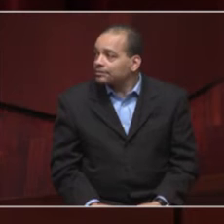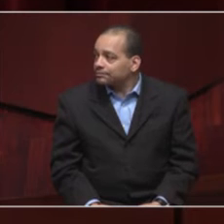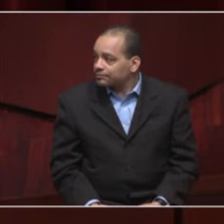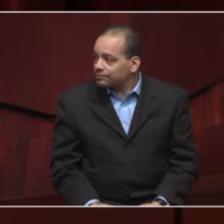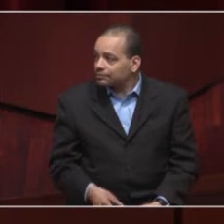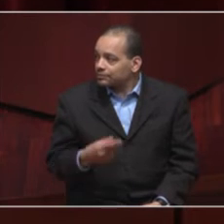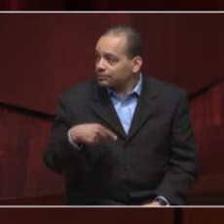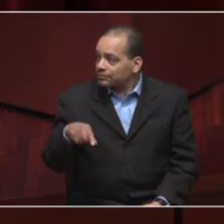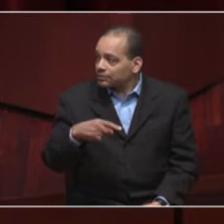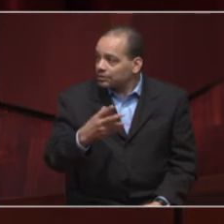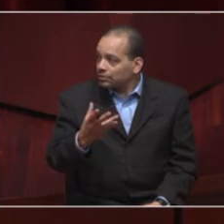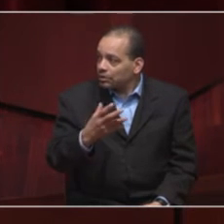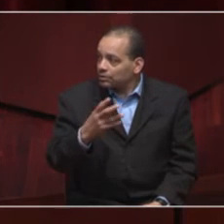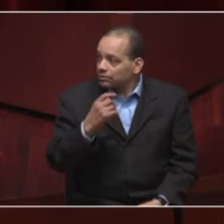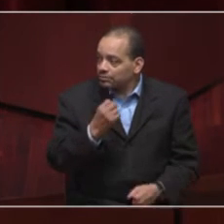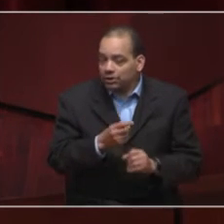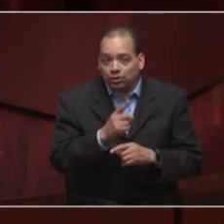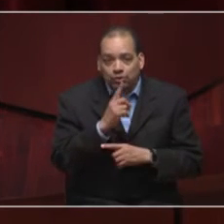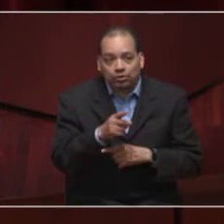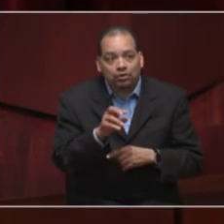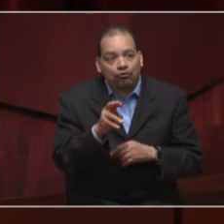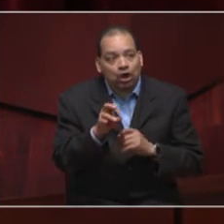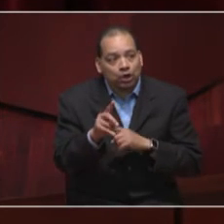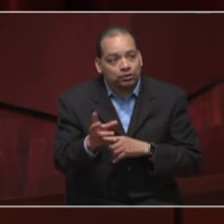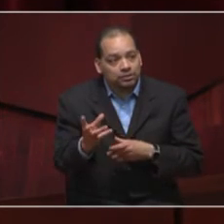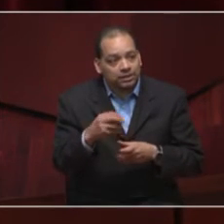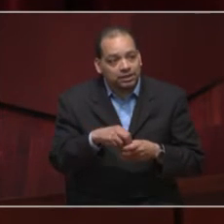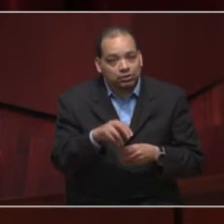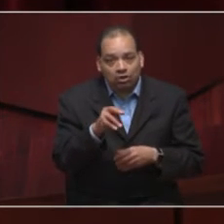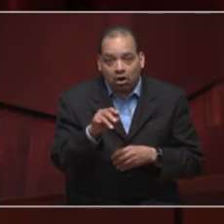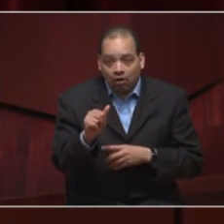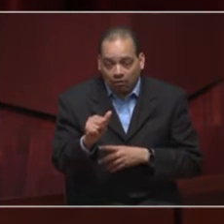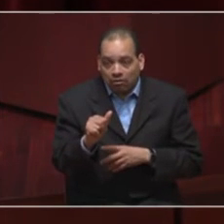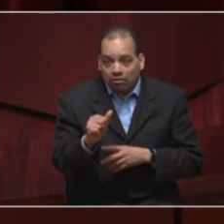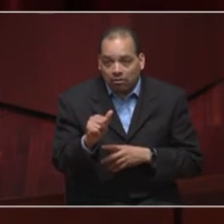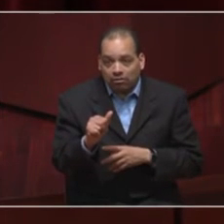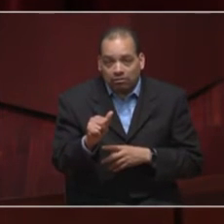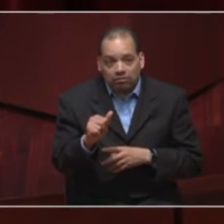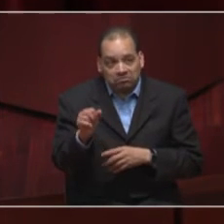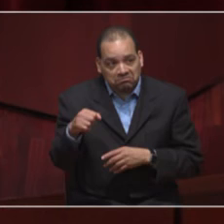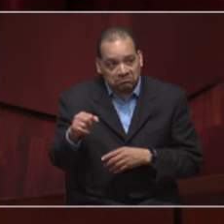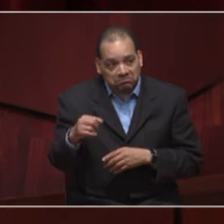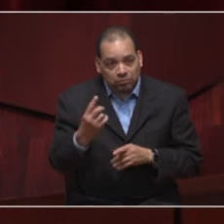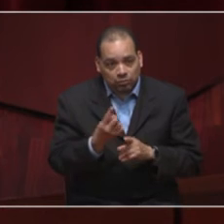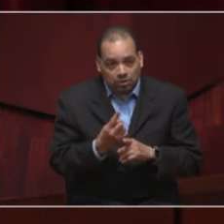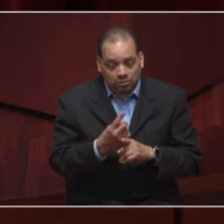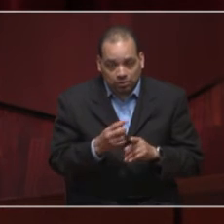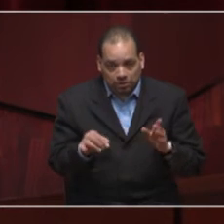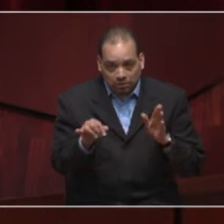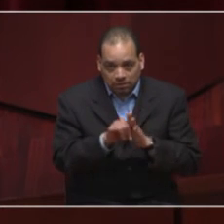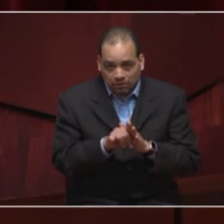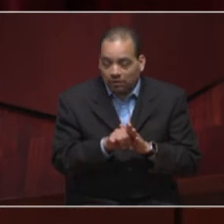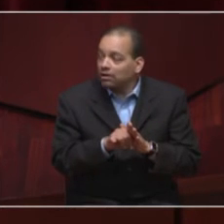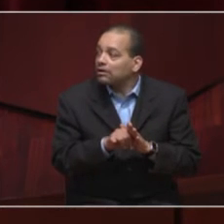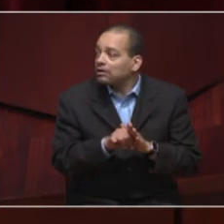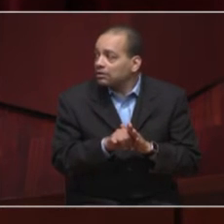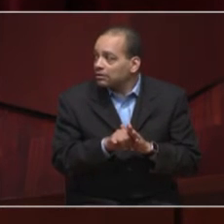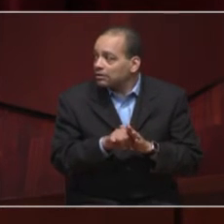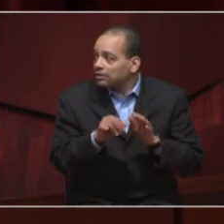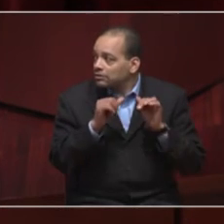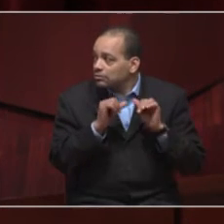that the records that are coming into the National Archives are indeed properly identified as